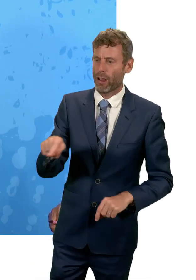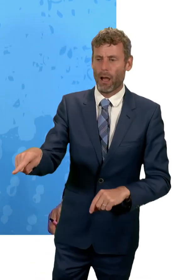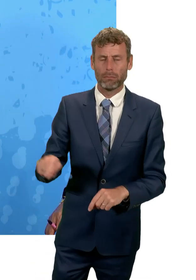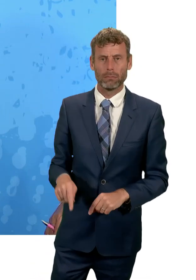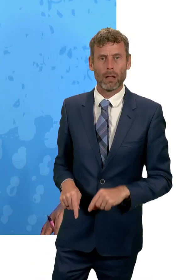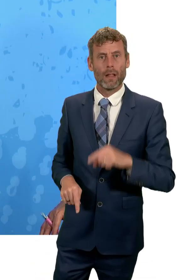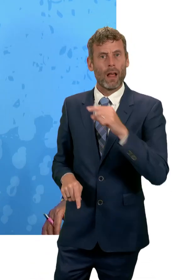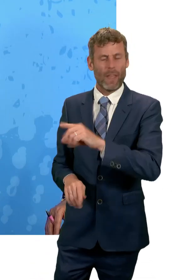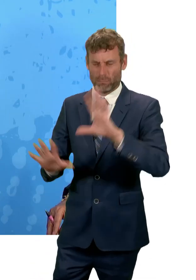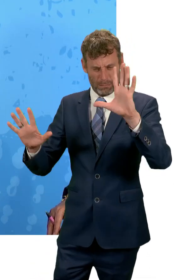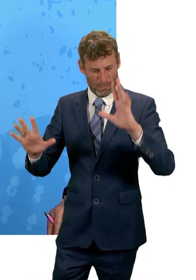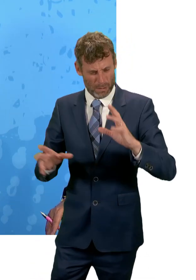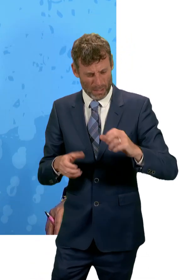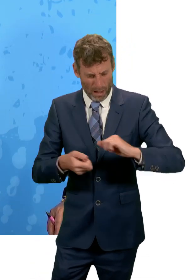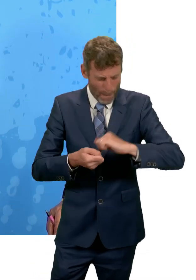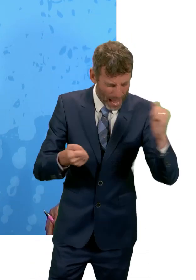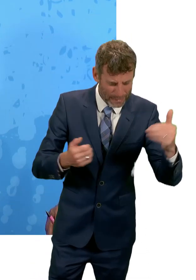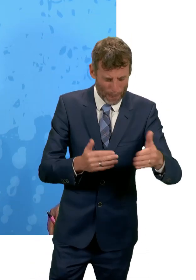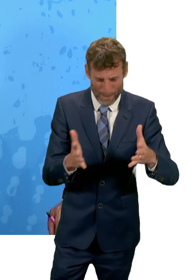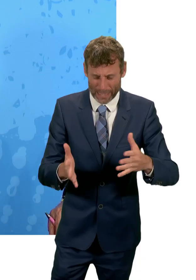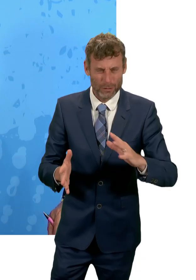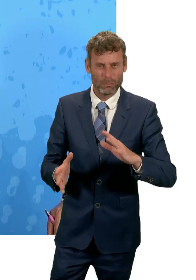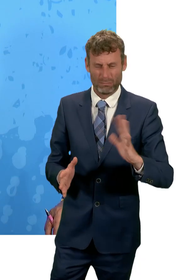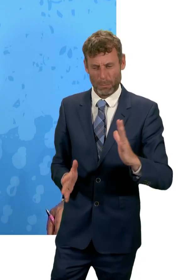and no one cares over there either. And in fact, they're worse than us.